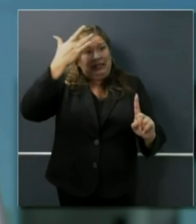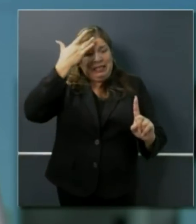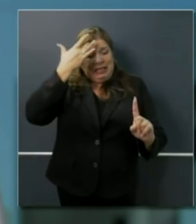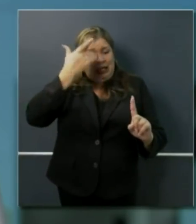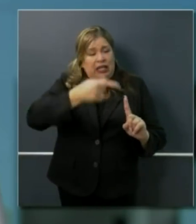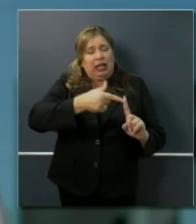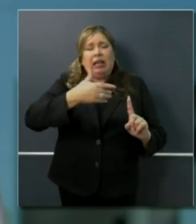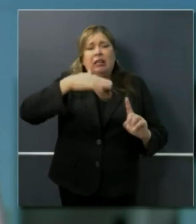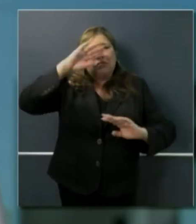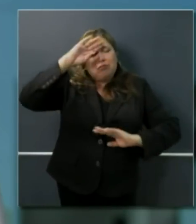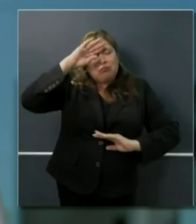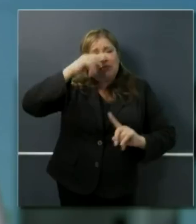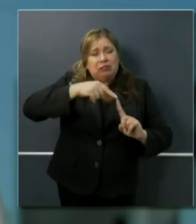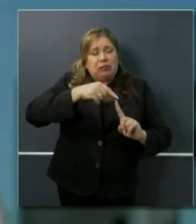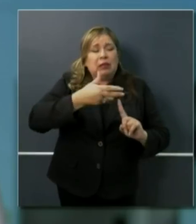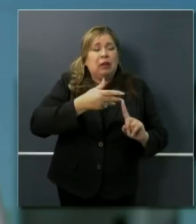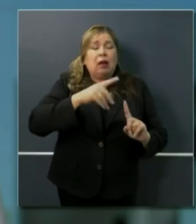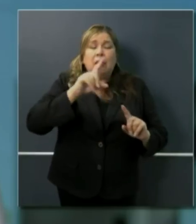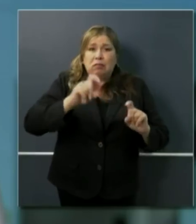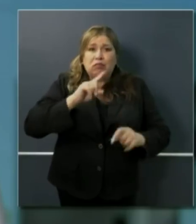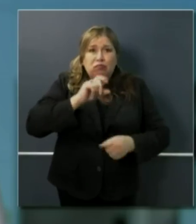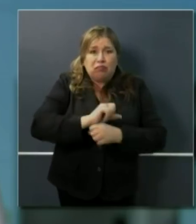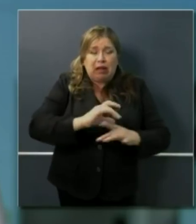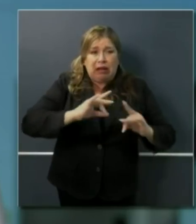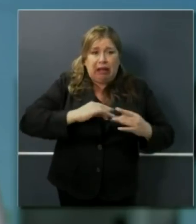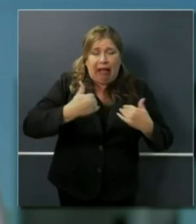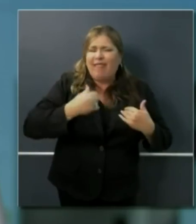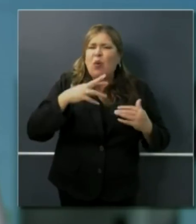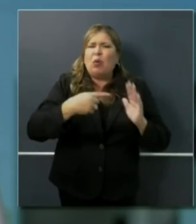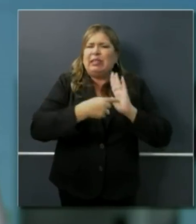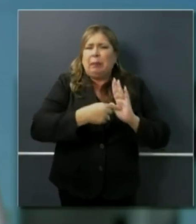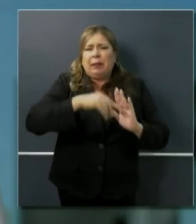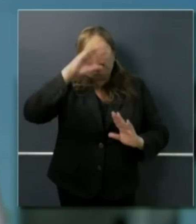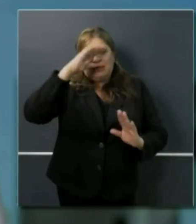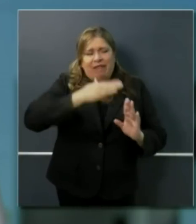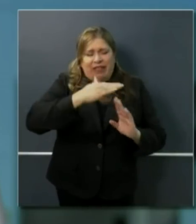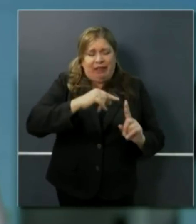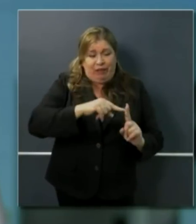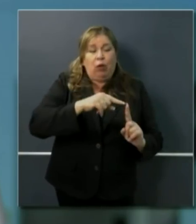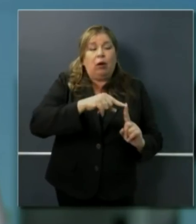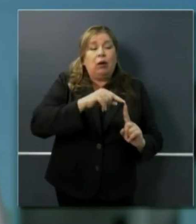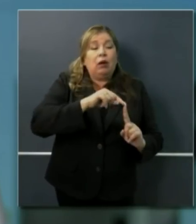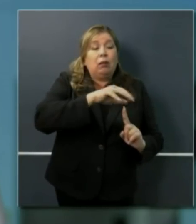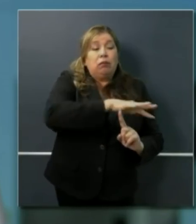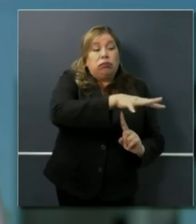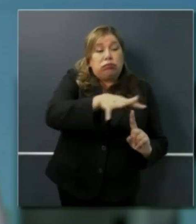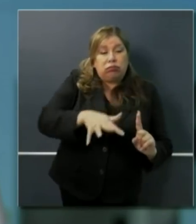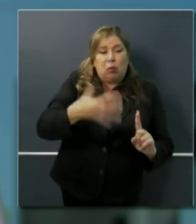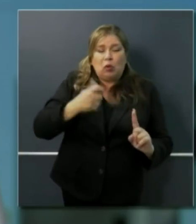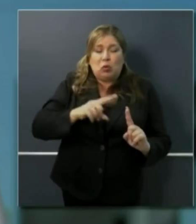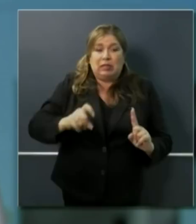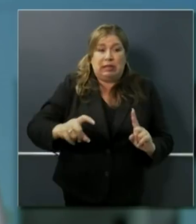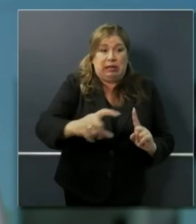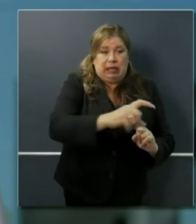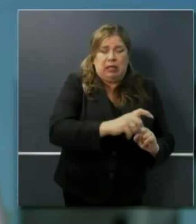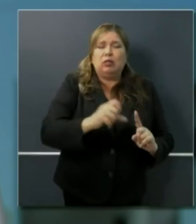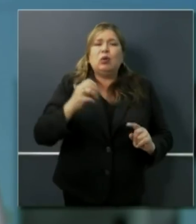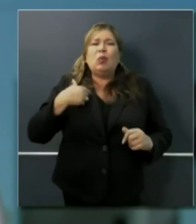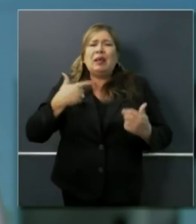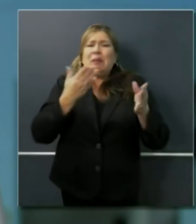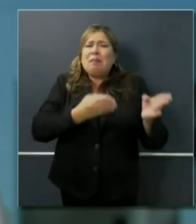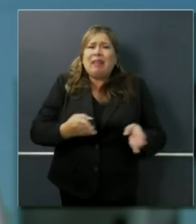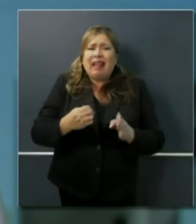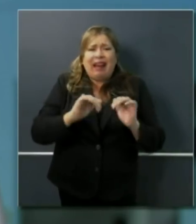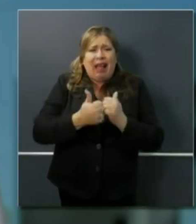was symptomatic or tested positive. So those are beginning to be planned across the state. We